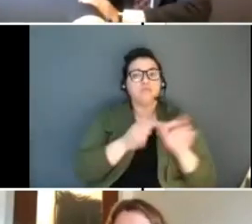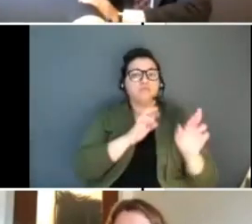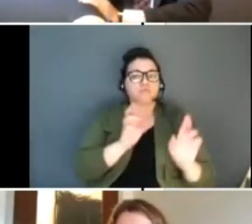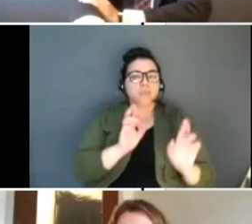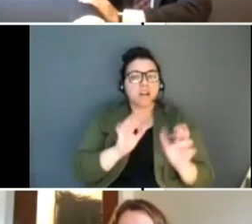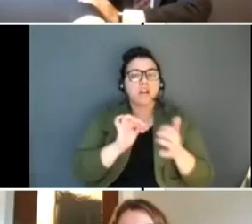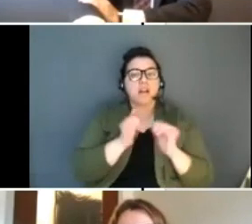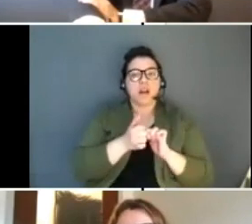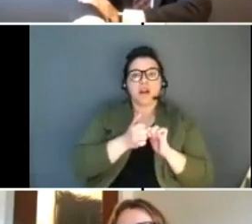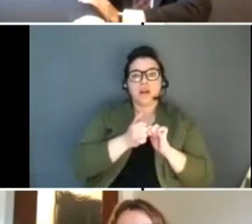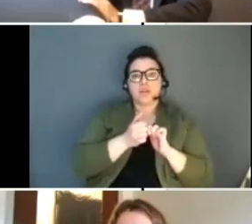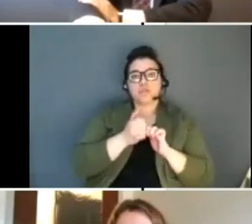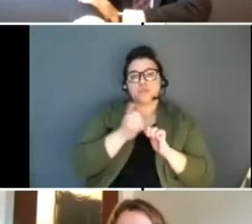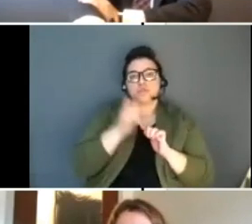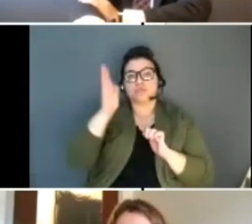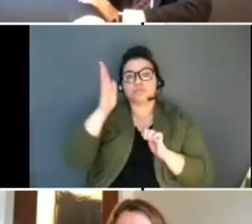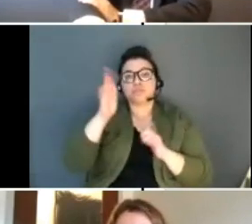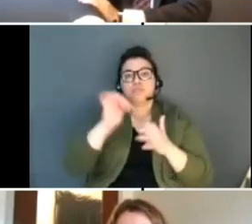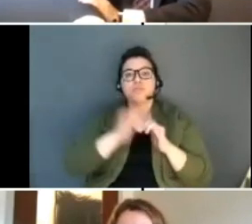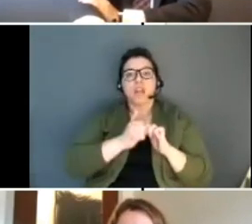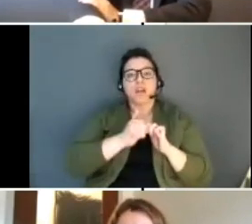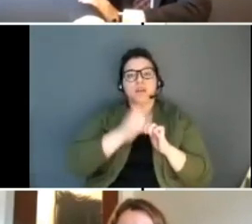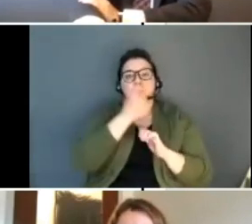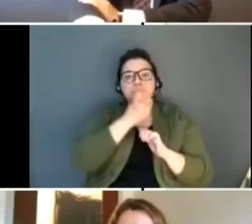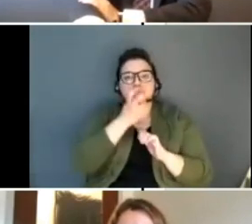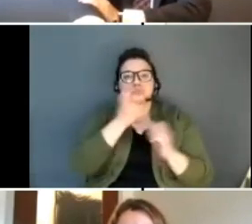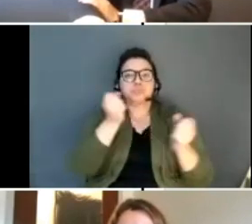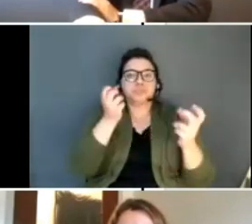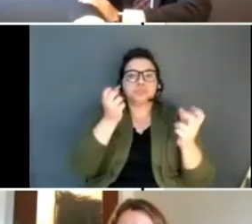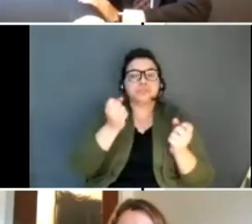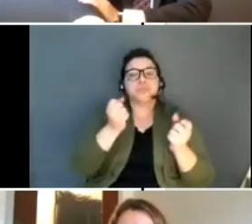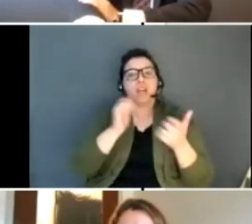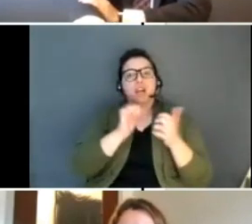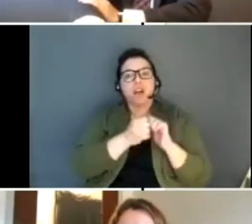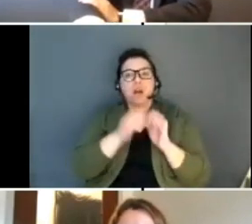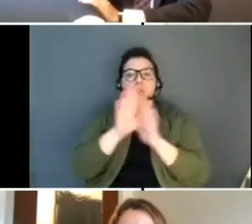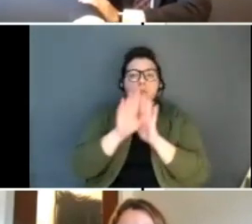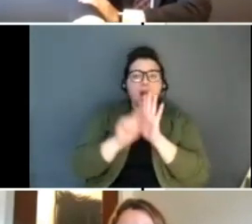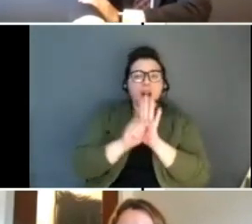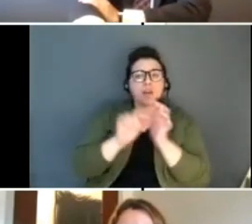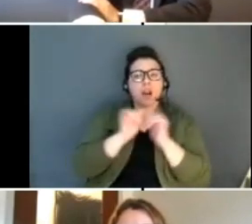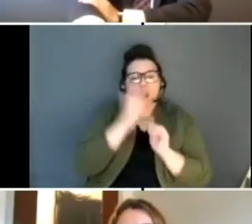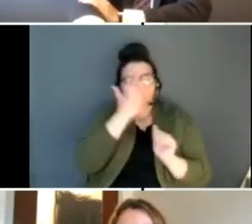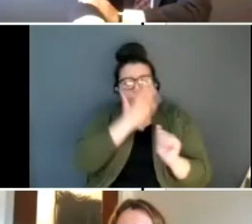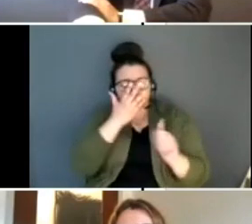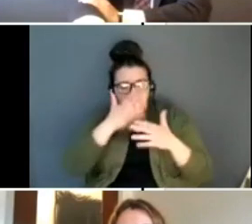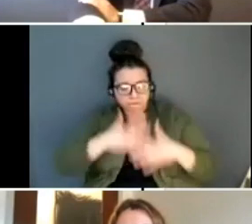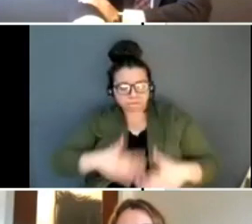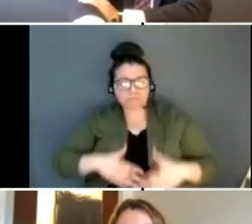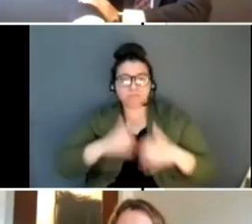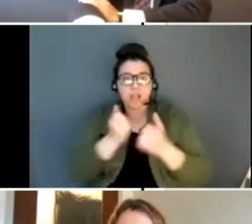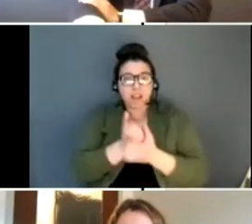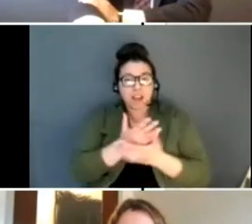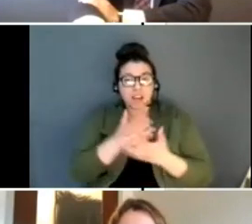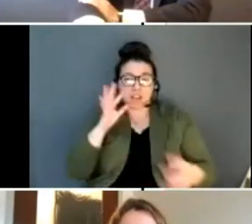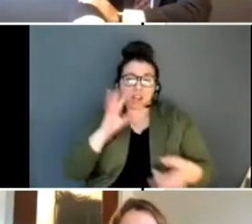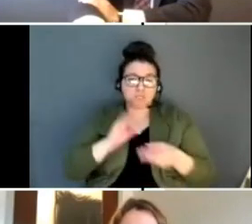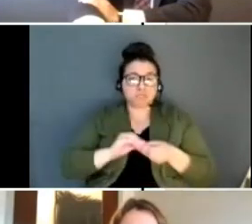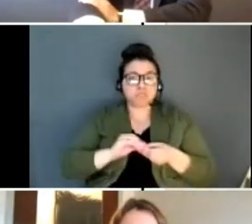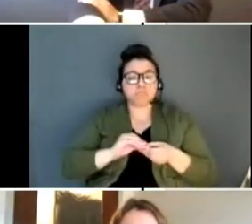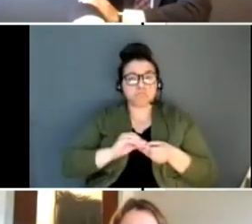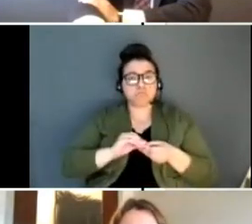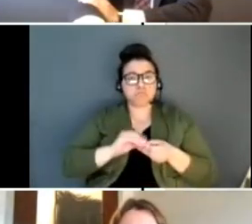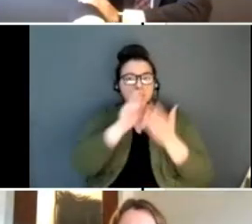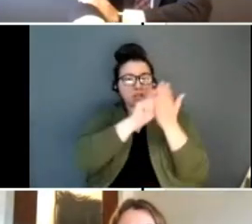look, your background. So if you would like the cluster of materials in the Google